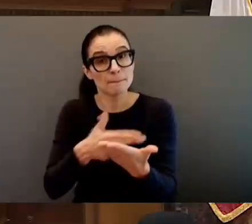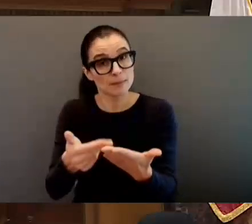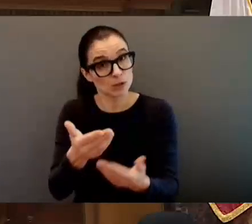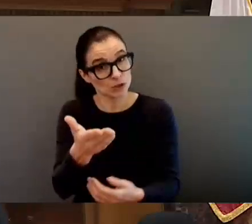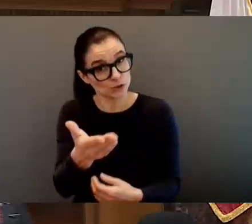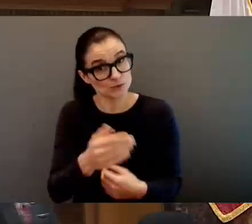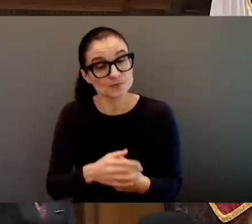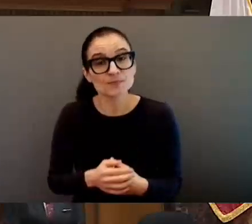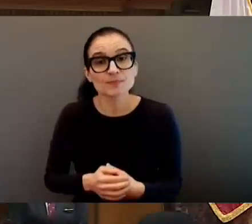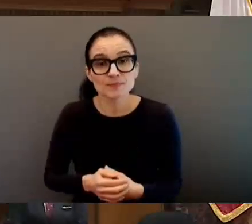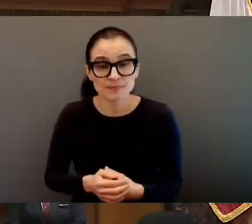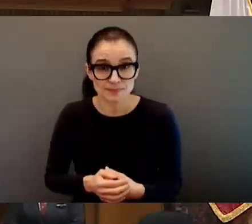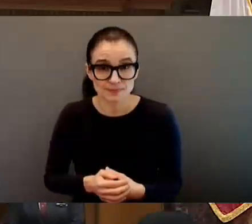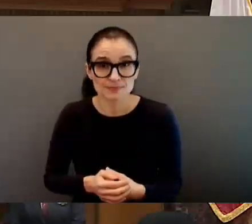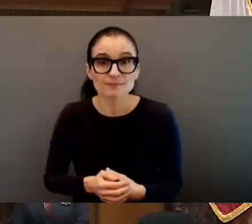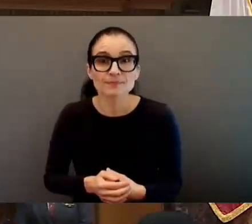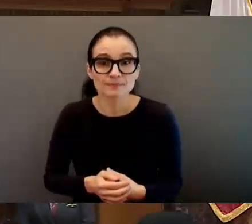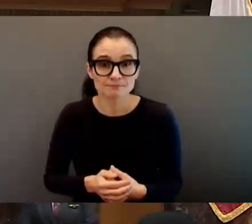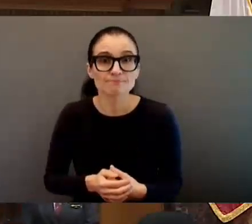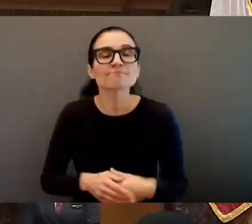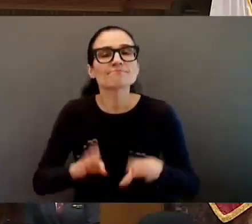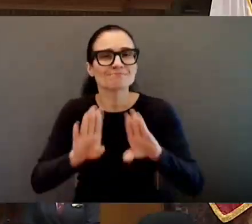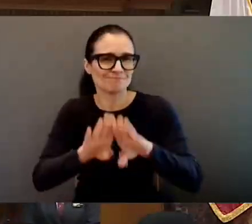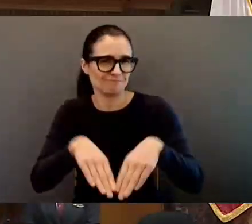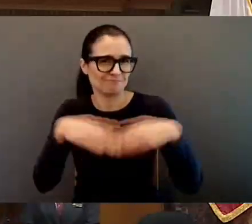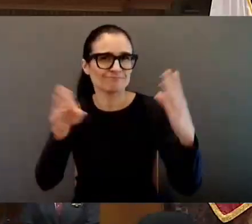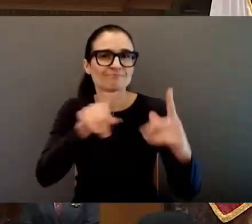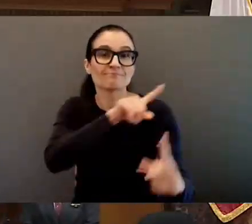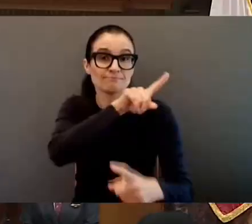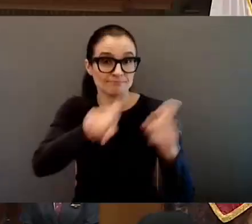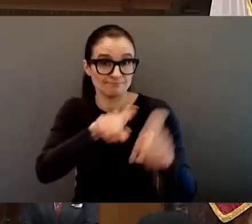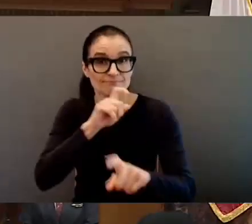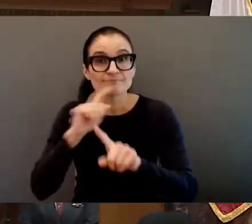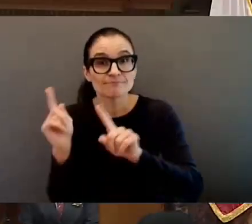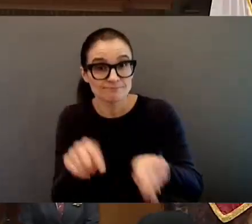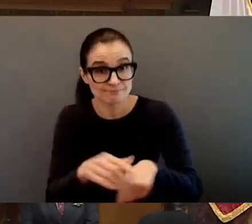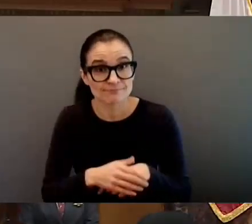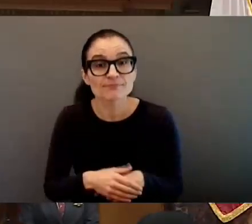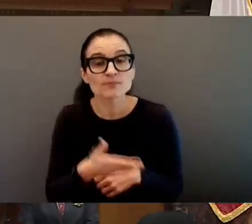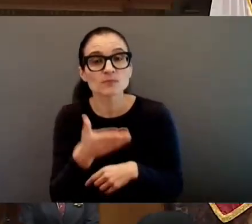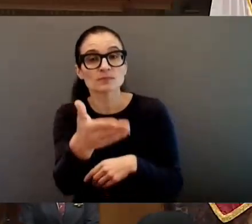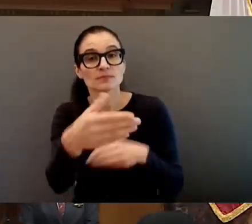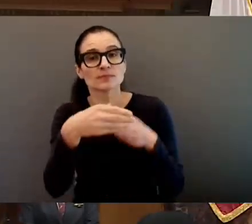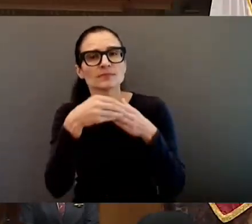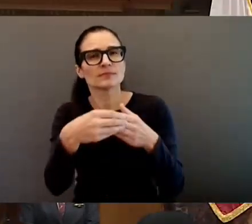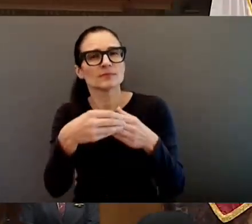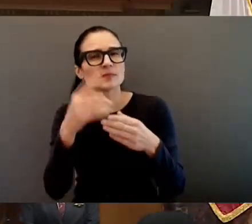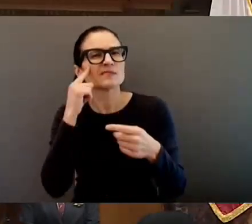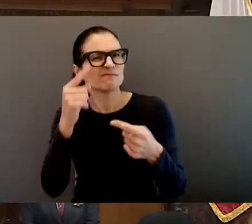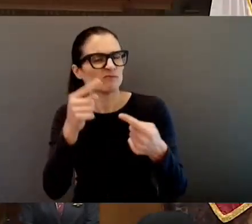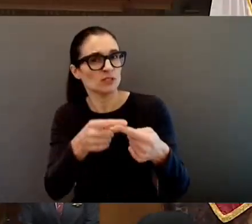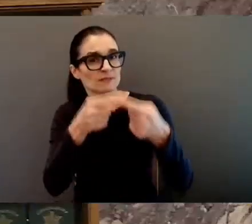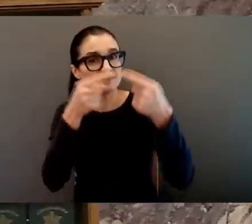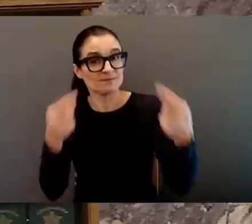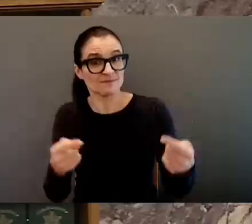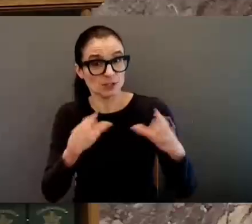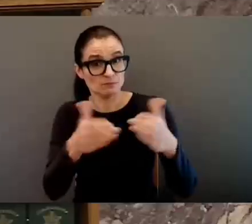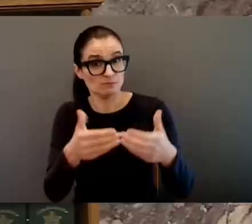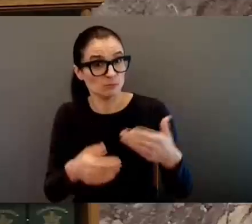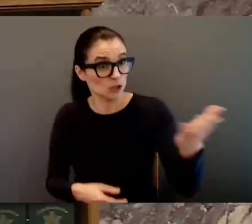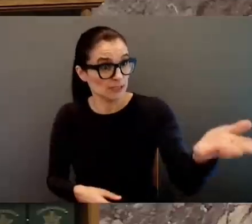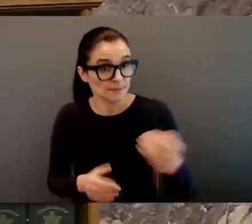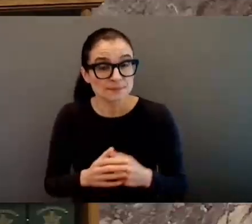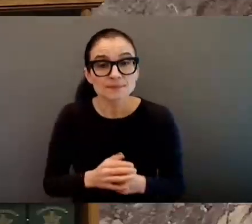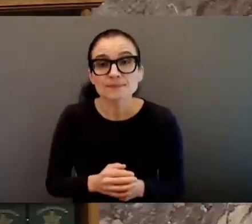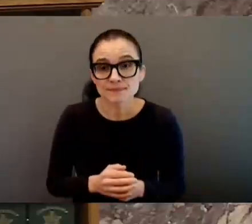Oral questions by members. Leader of the Official Opposition. Thank you, Mr. Speaker. The Premier tells British Columbians